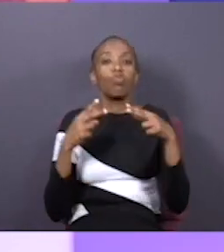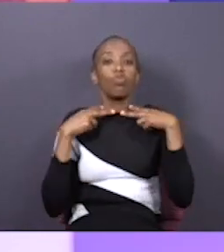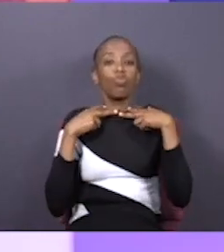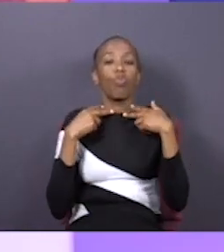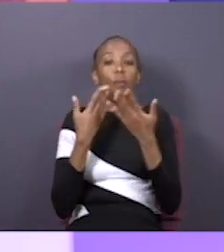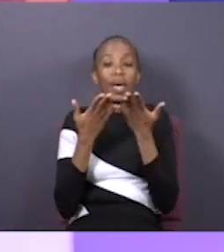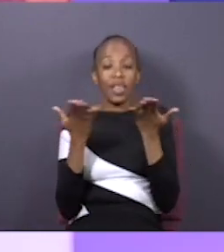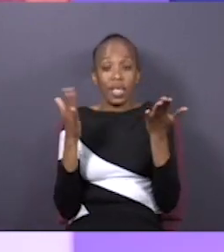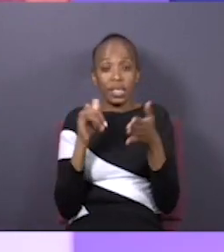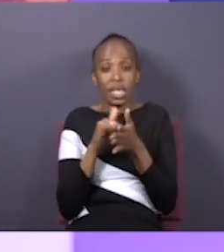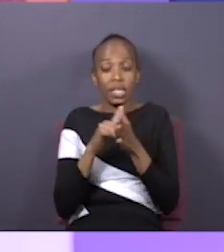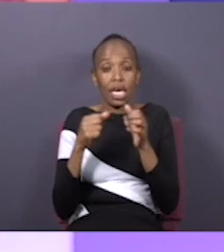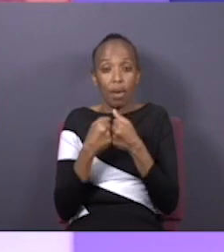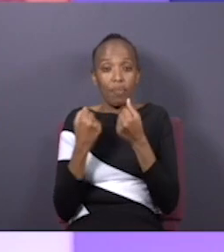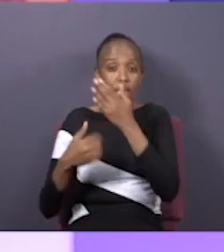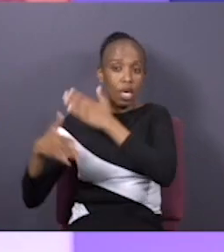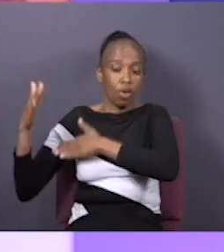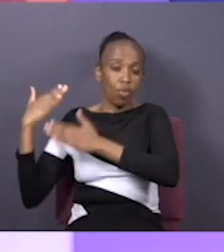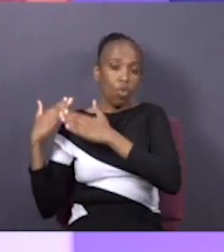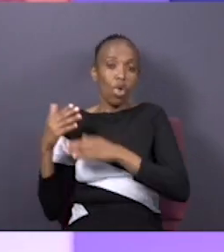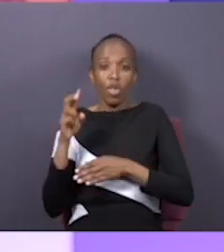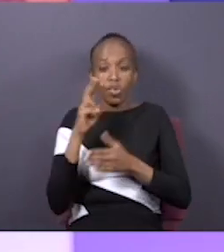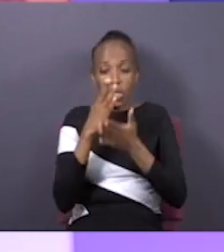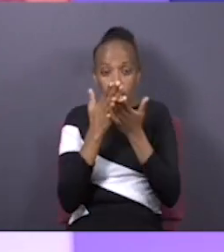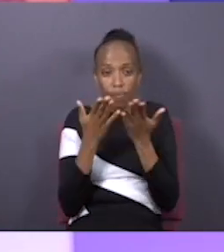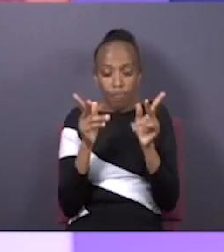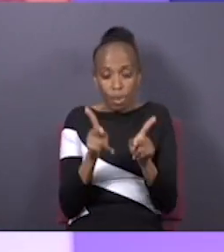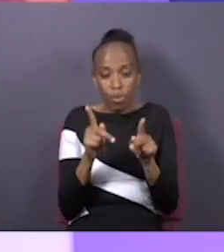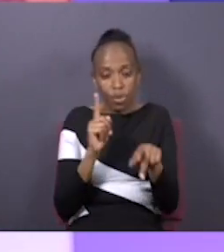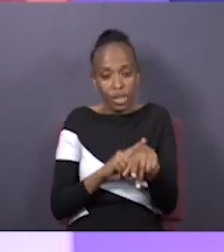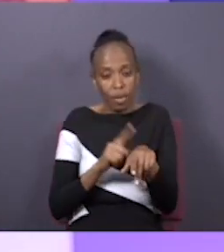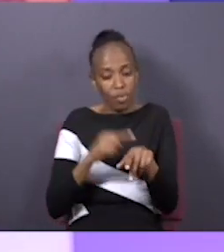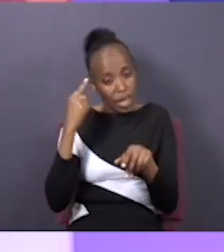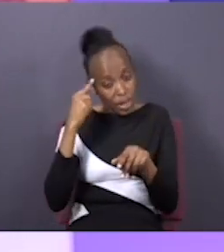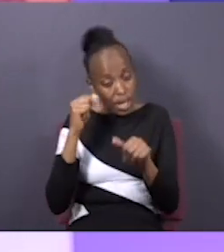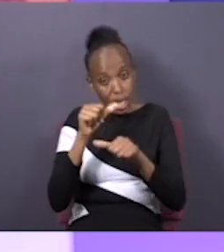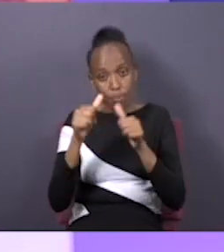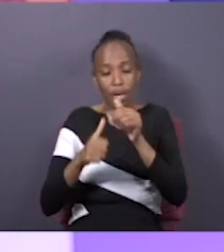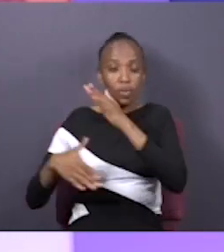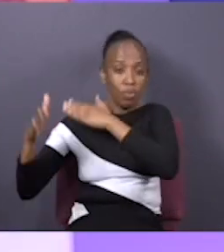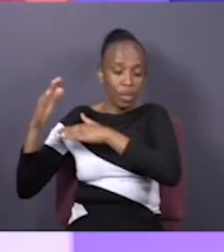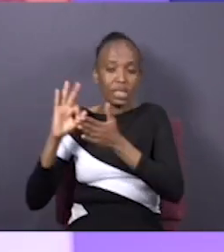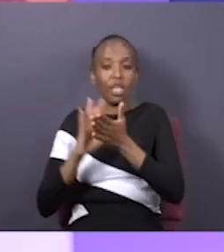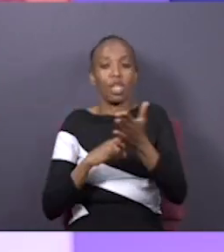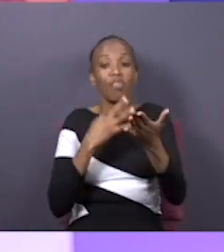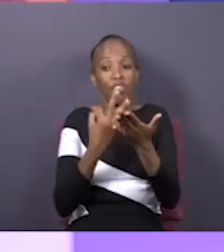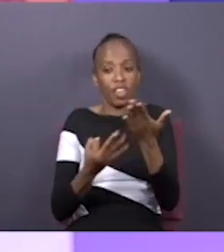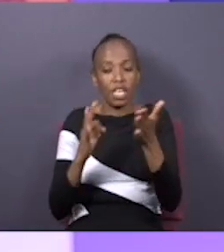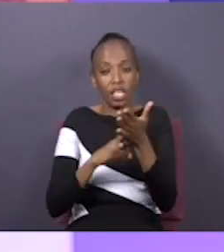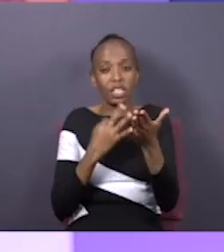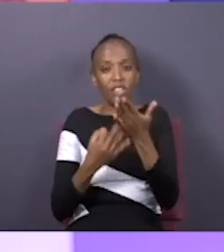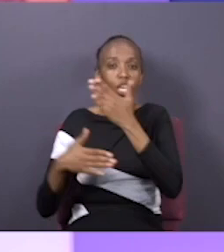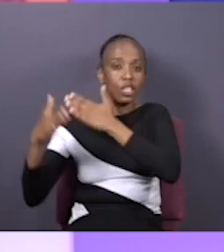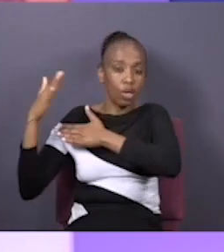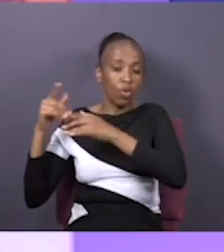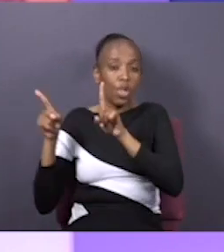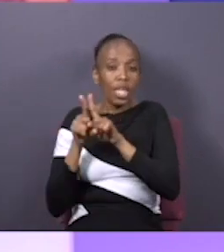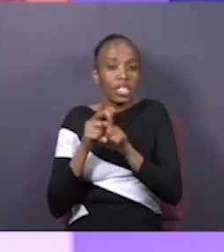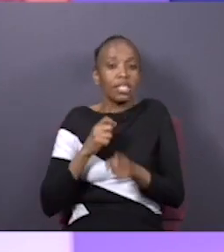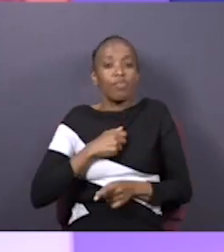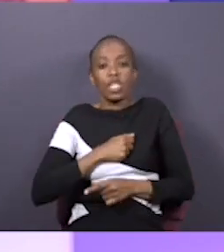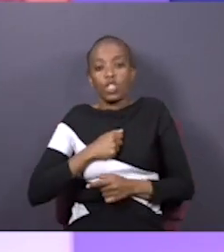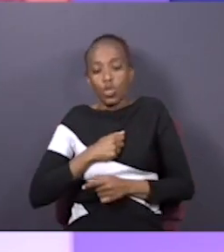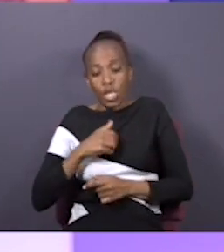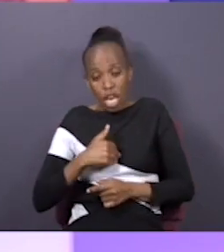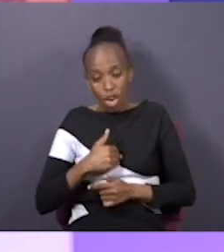by the things that have happened in our past. You see, some people, when they think of their past and the failures they have had and the regrets they